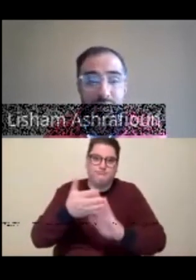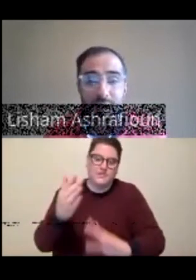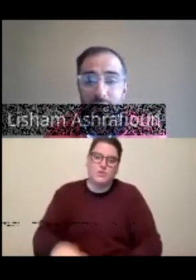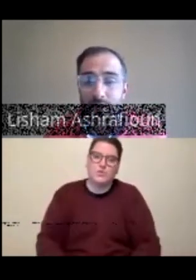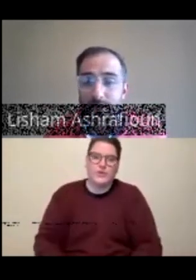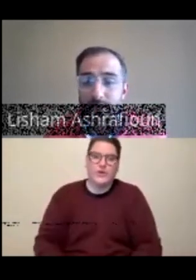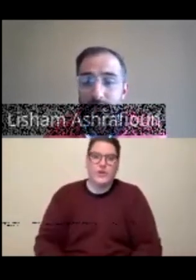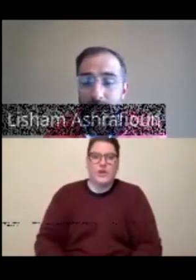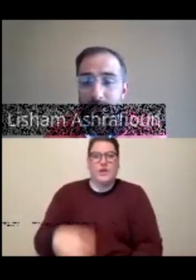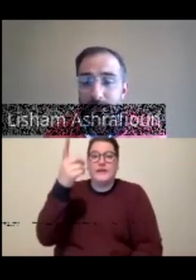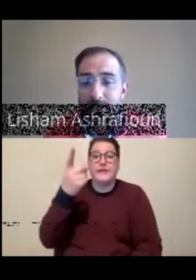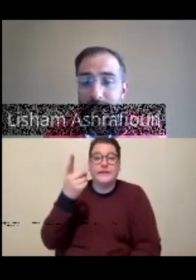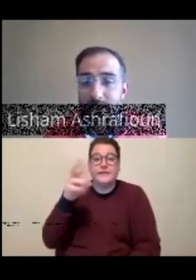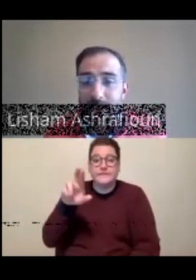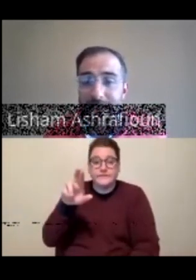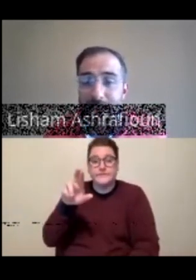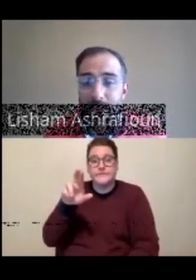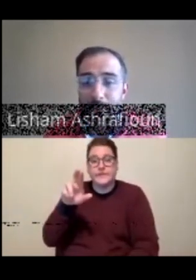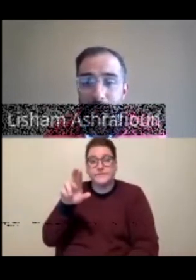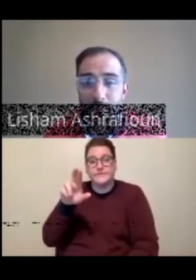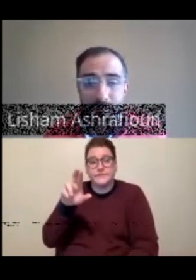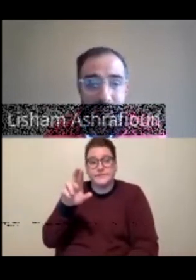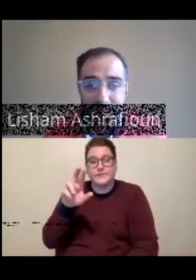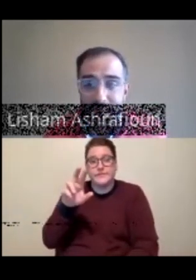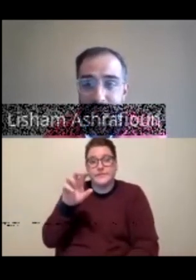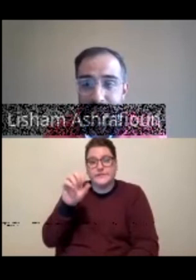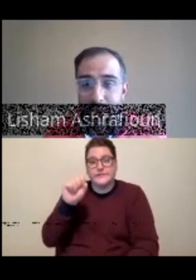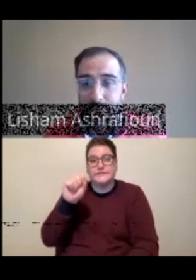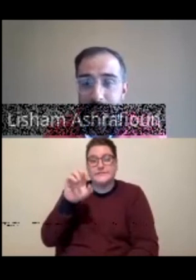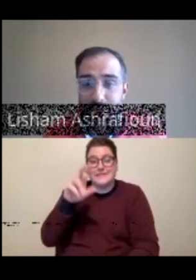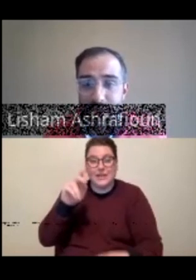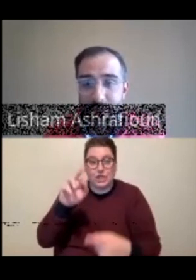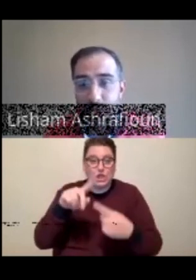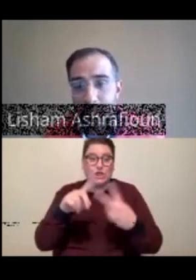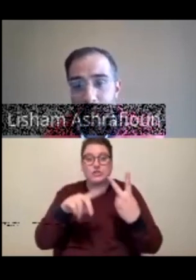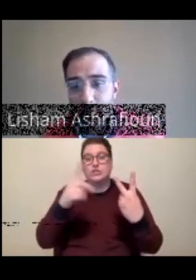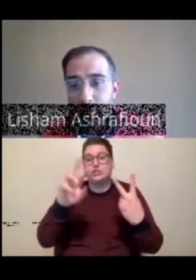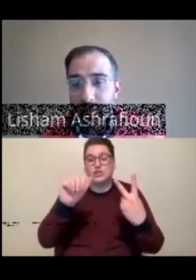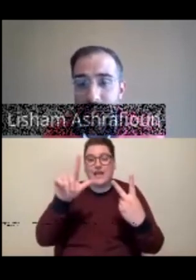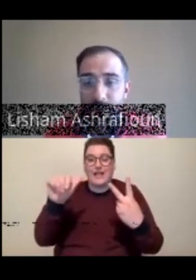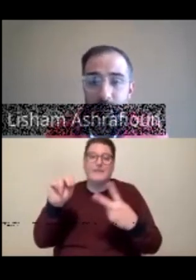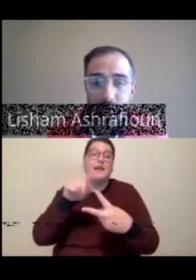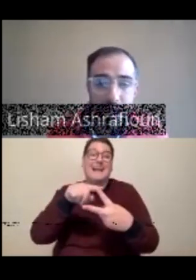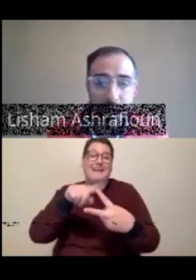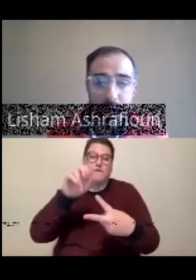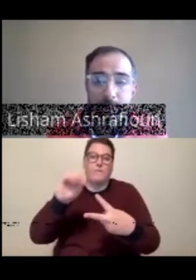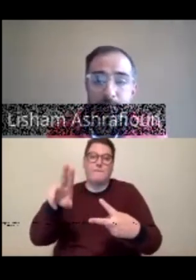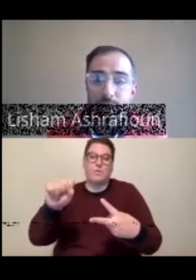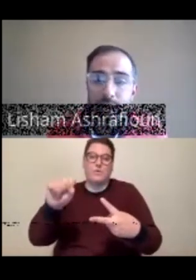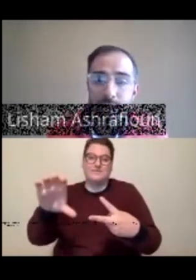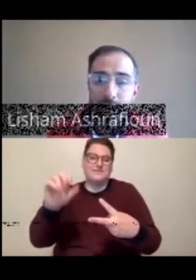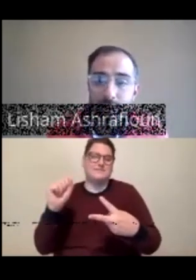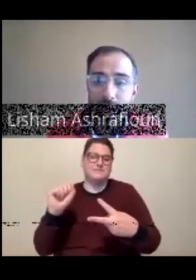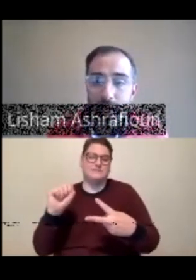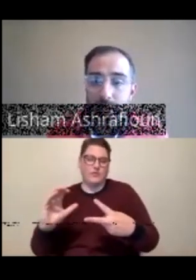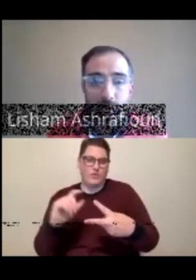Dr. Stecker and Allen make up the investigative team. Dr. Stecker is from the Medical University of South Carolina,